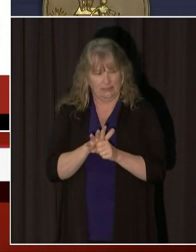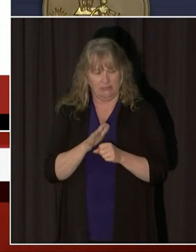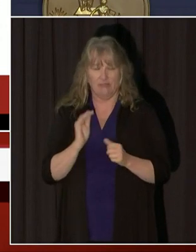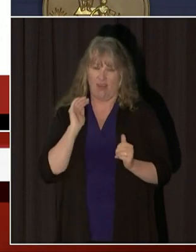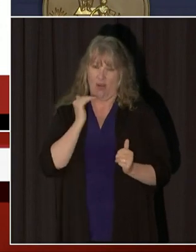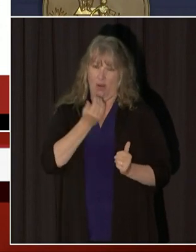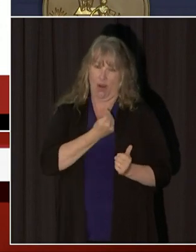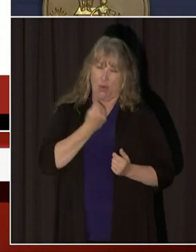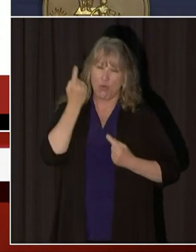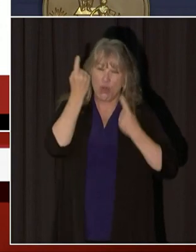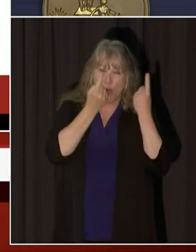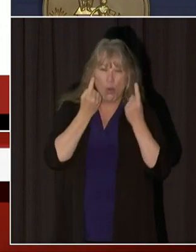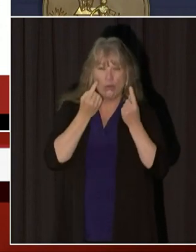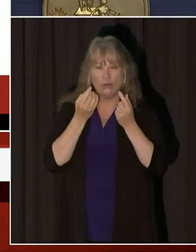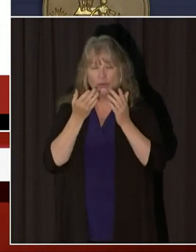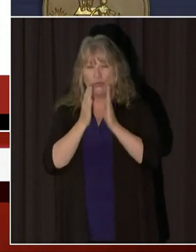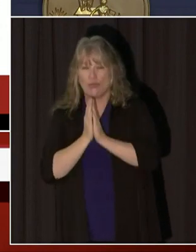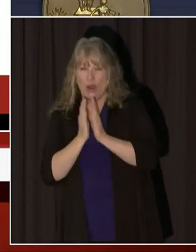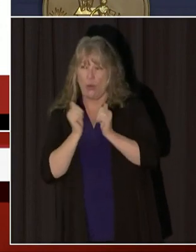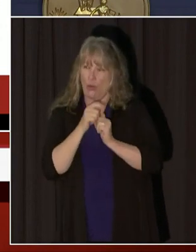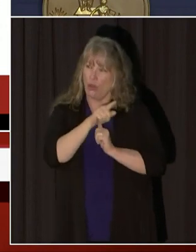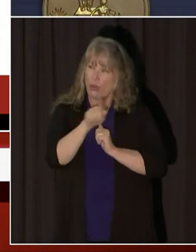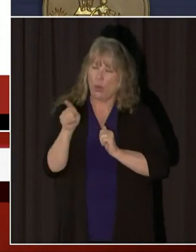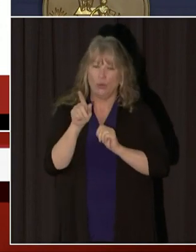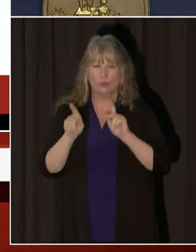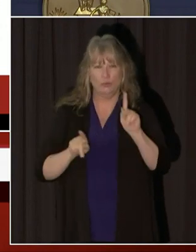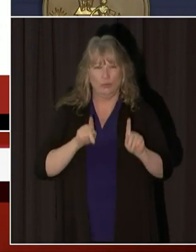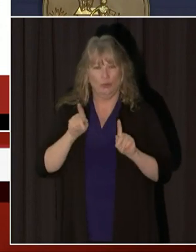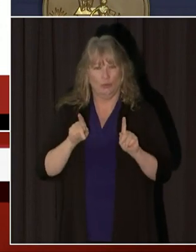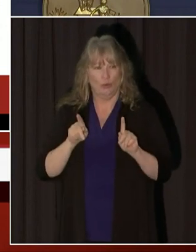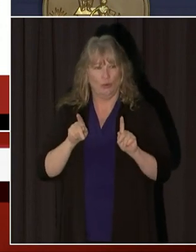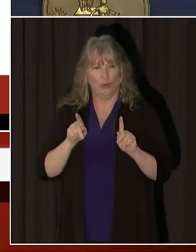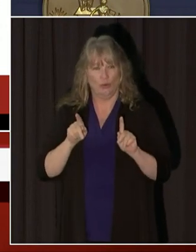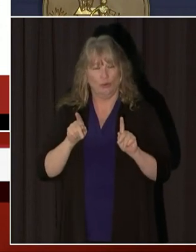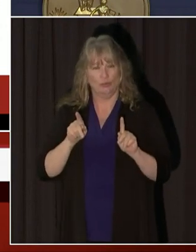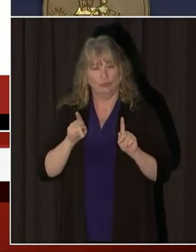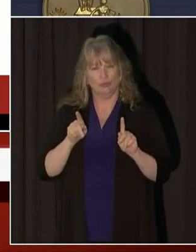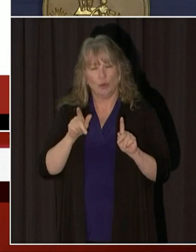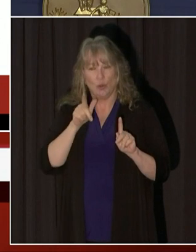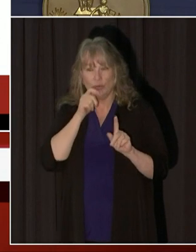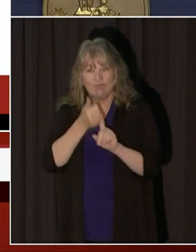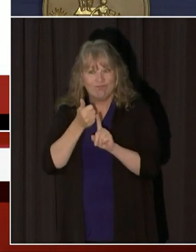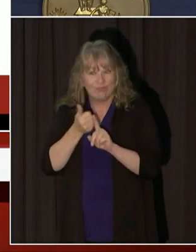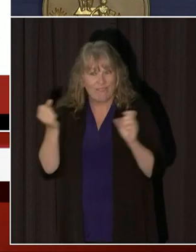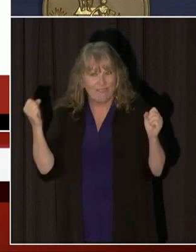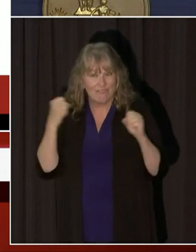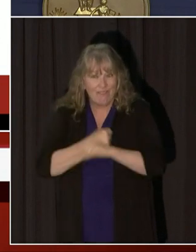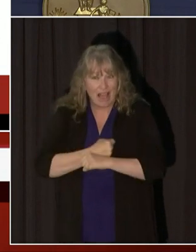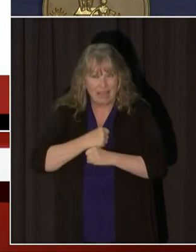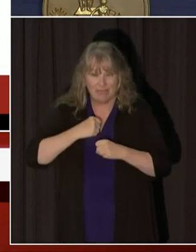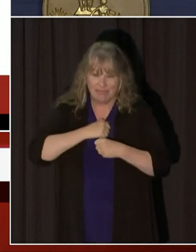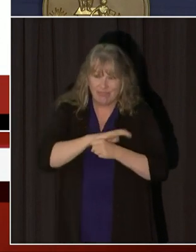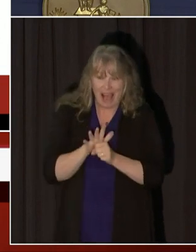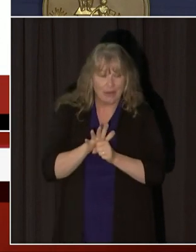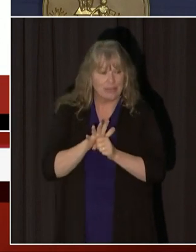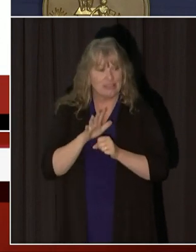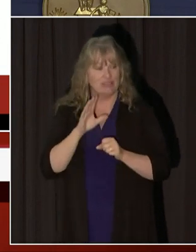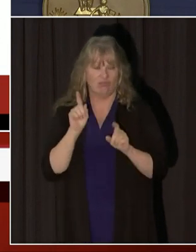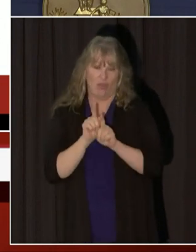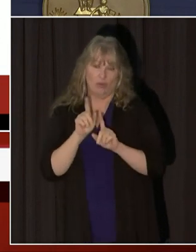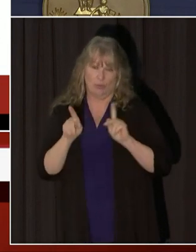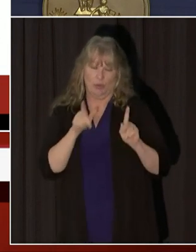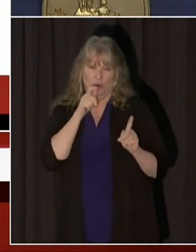are always with those people who have been fighting it and people who we have